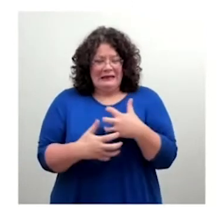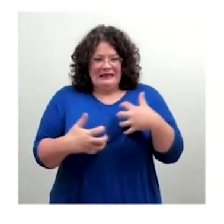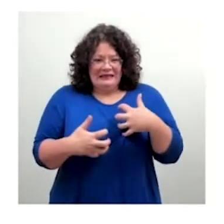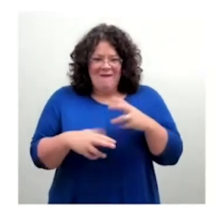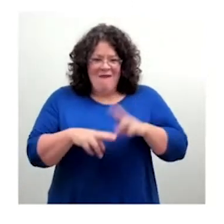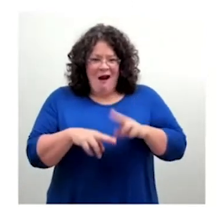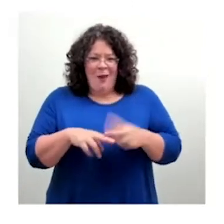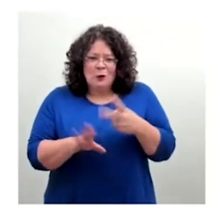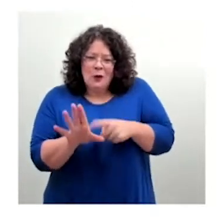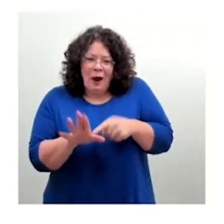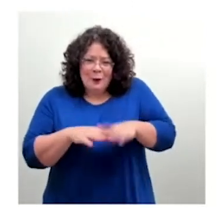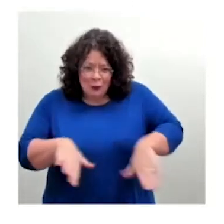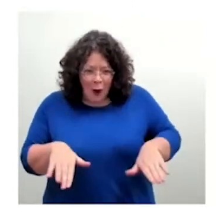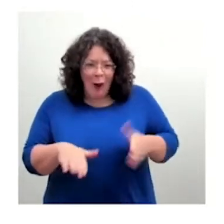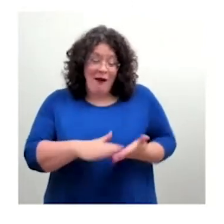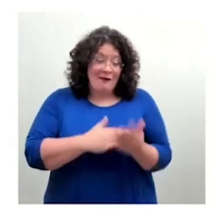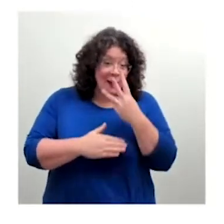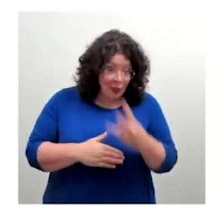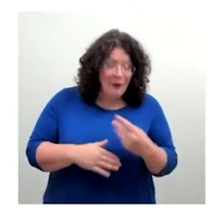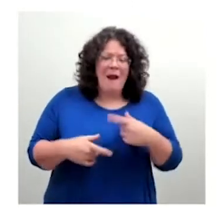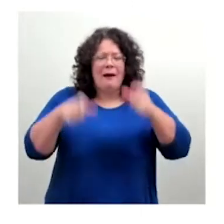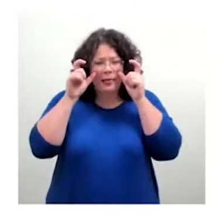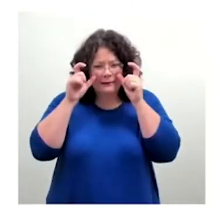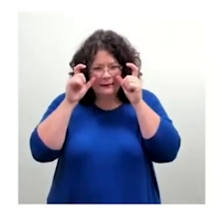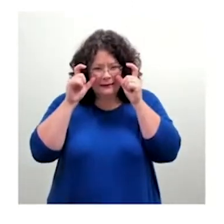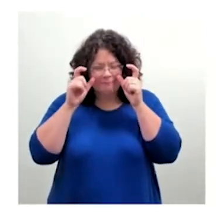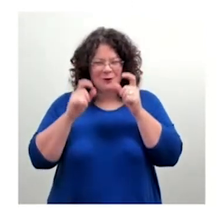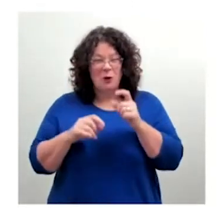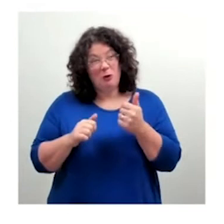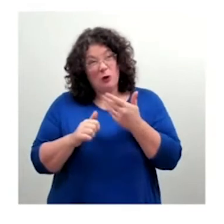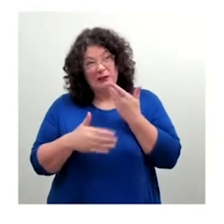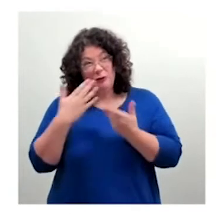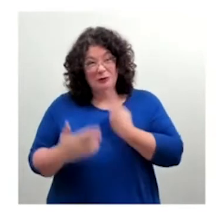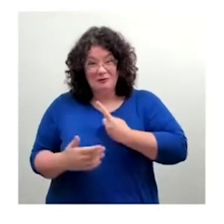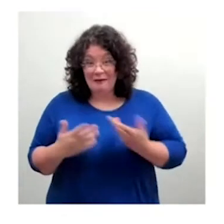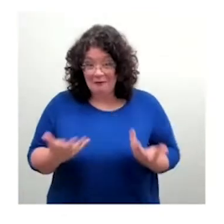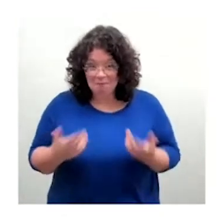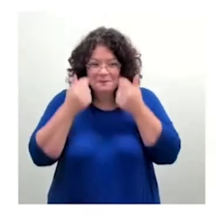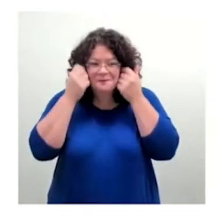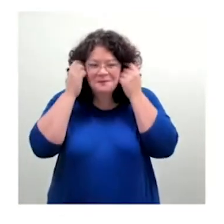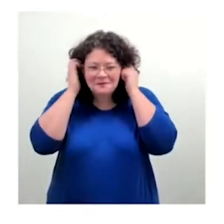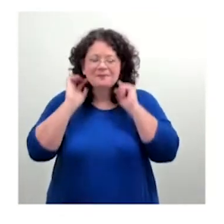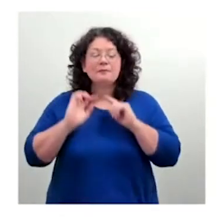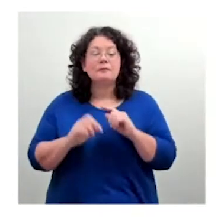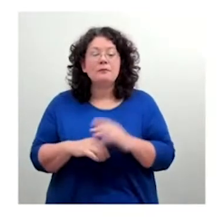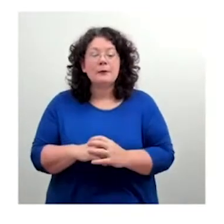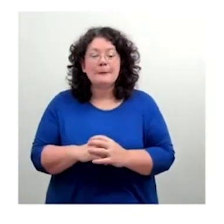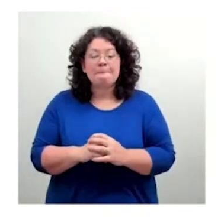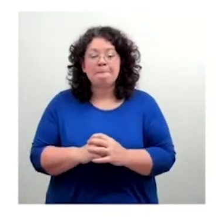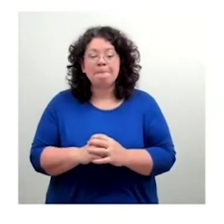Cabinet Office, the national strategy that we're working with colleagues across government to deliver, some of the themes that are guiding our